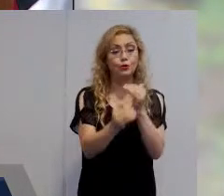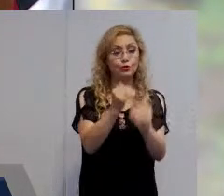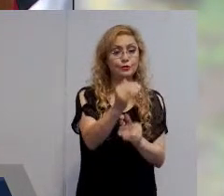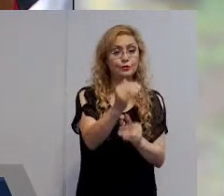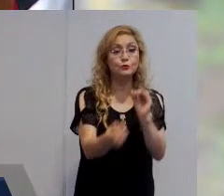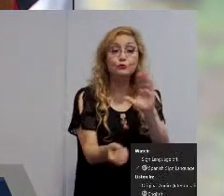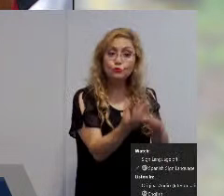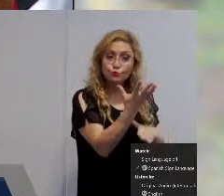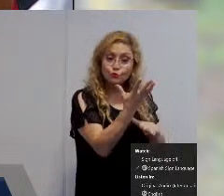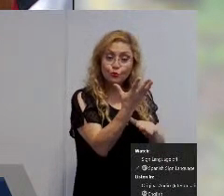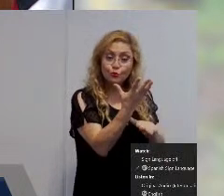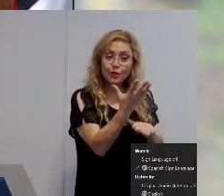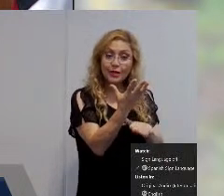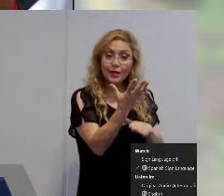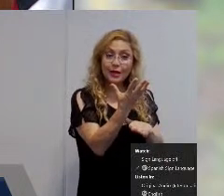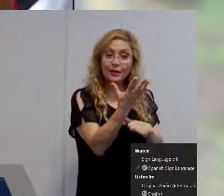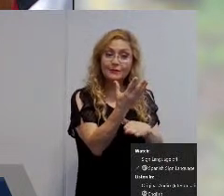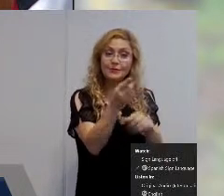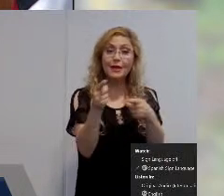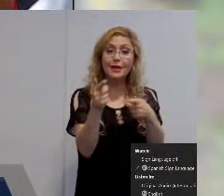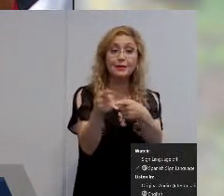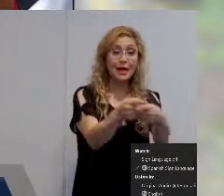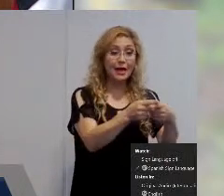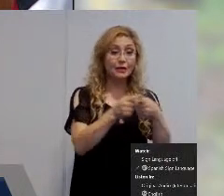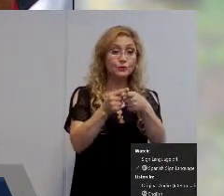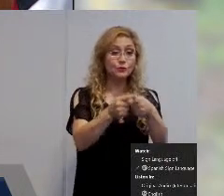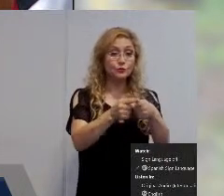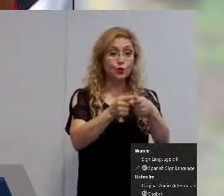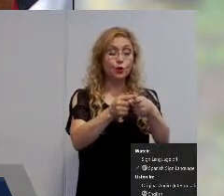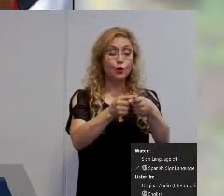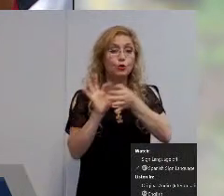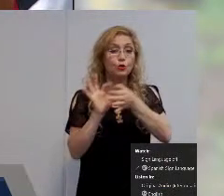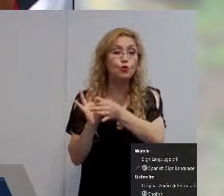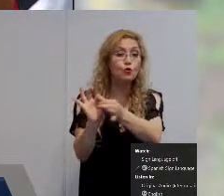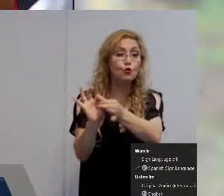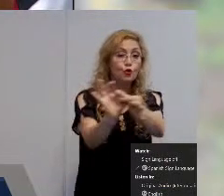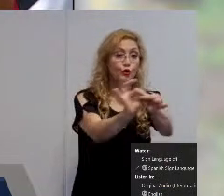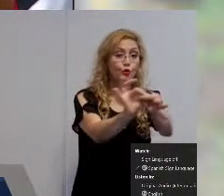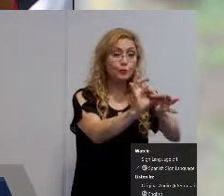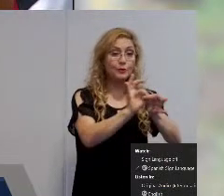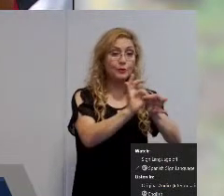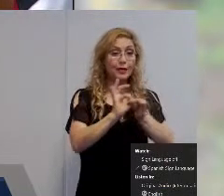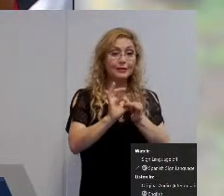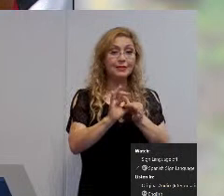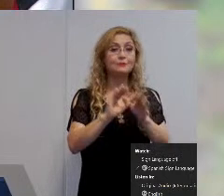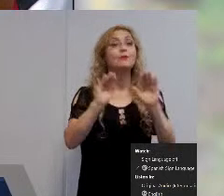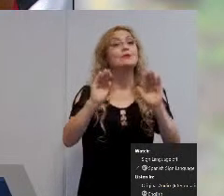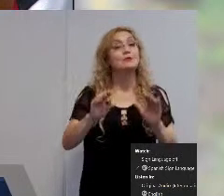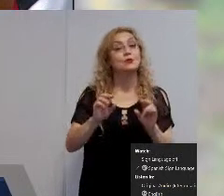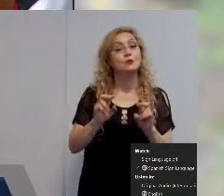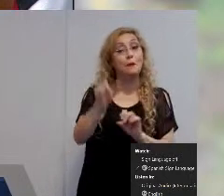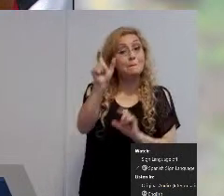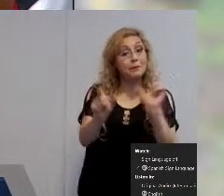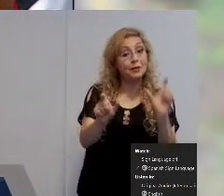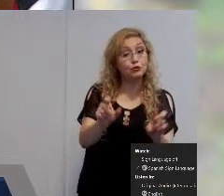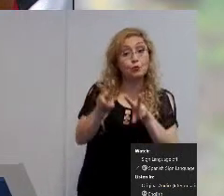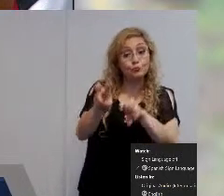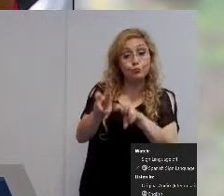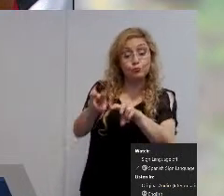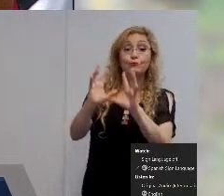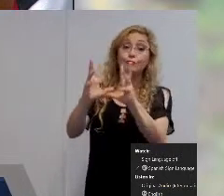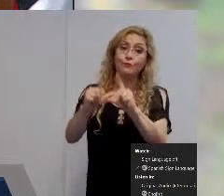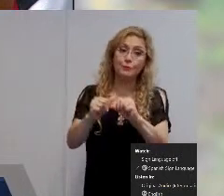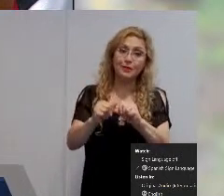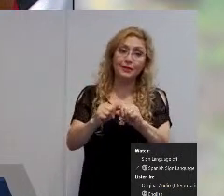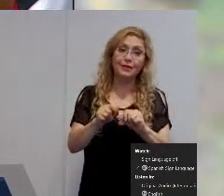associations and cooperatives and family farmers, through the food security platform.